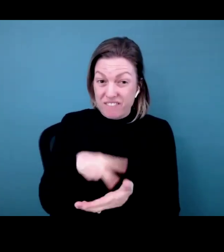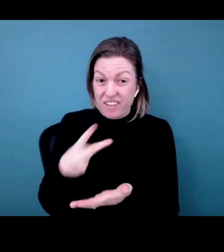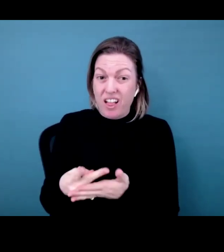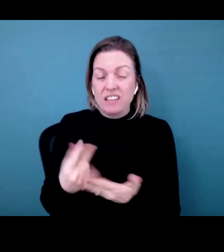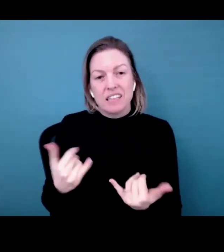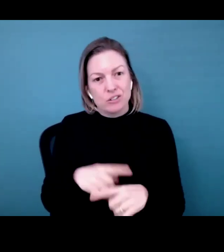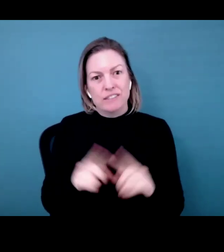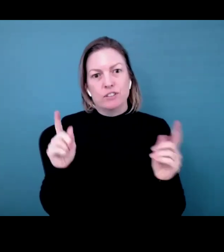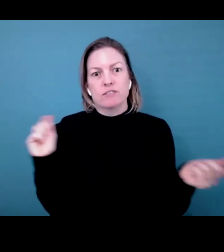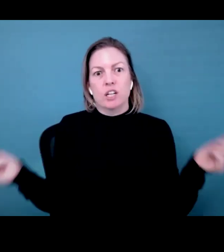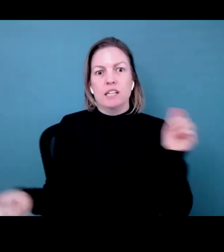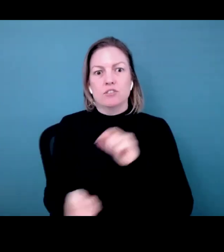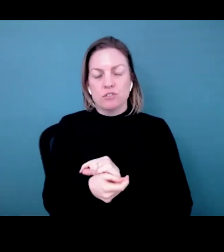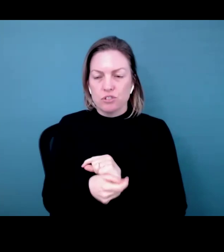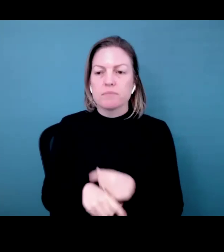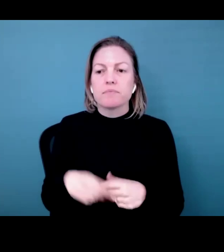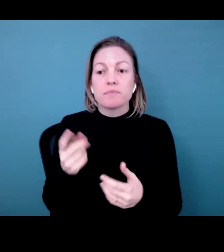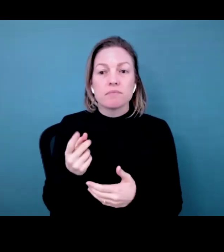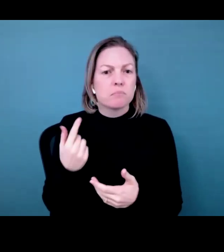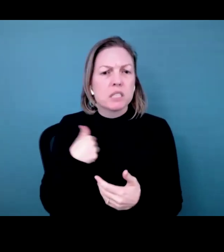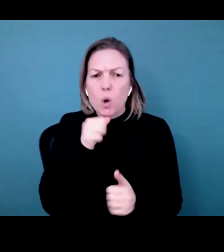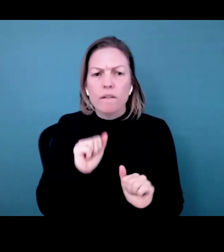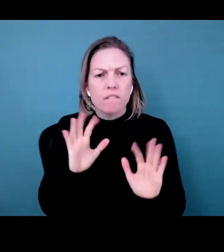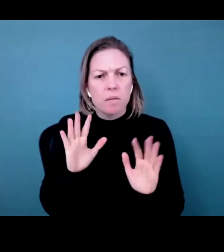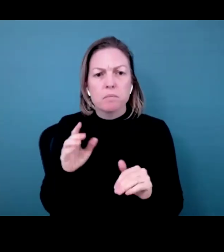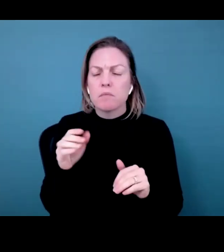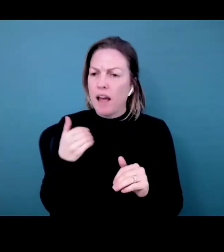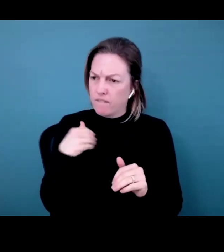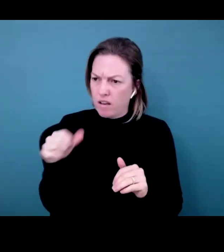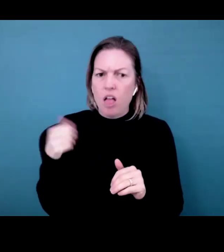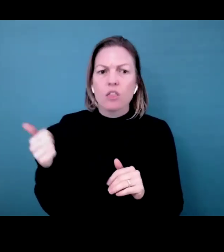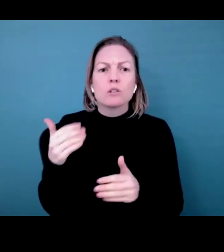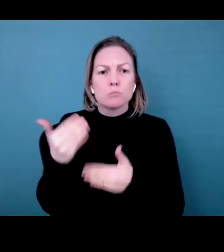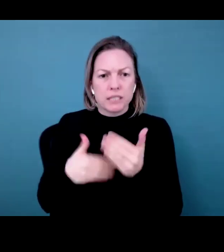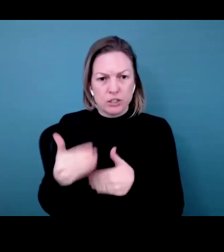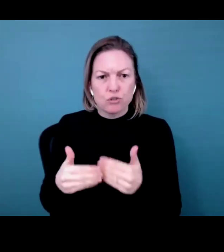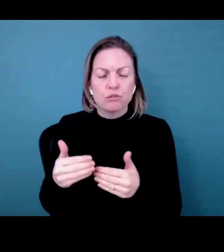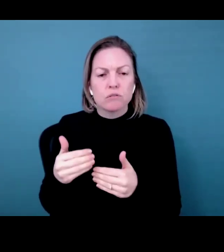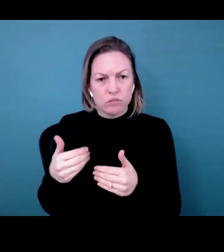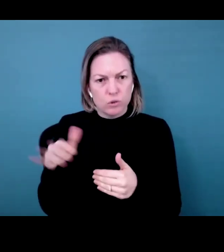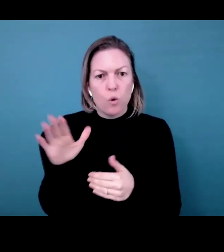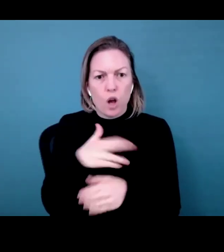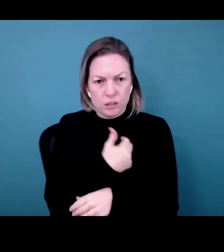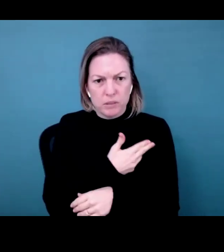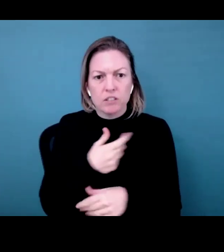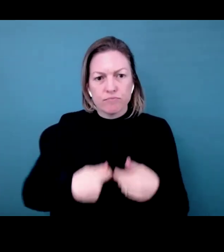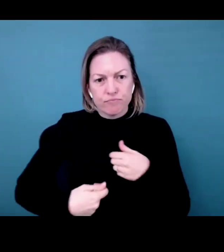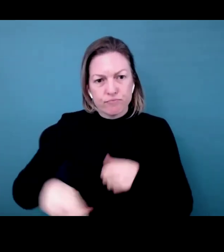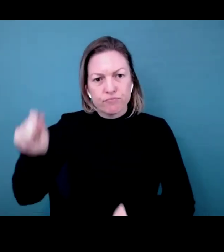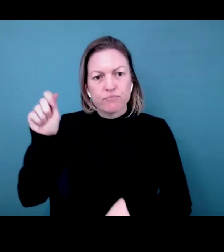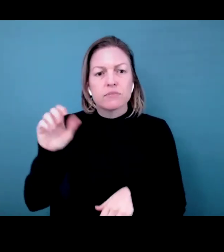we're moving forward next week. We're not giving up. He has a procedure next week that hopefully is going to get his catheter out, which